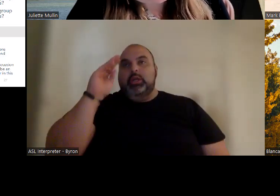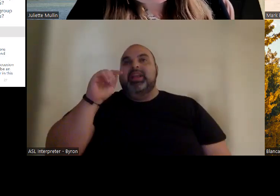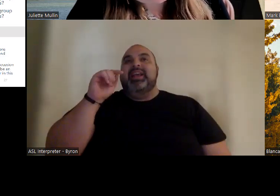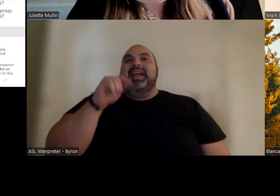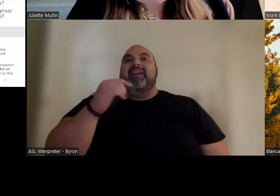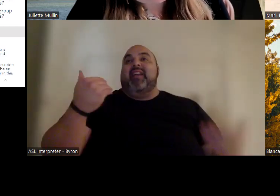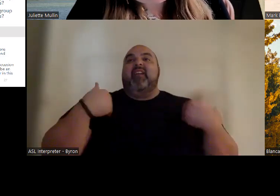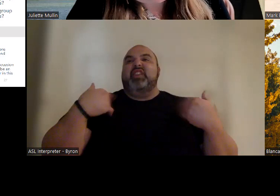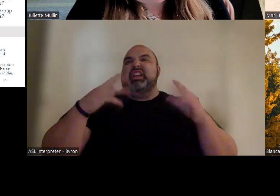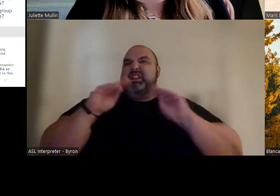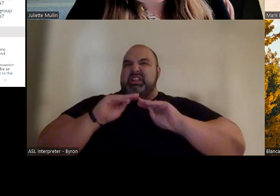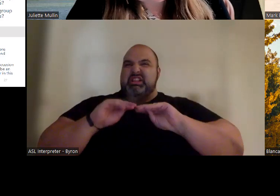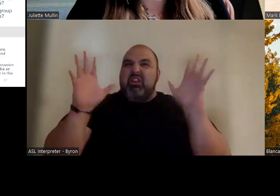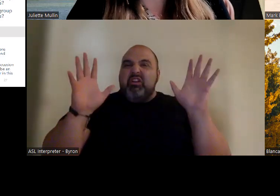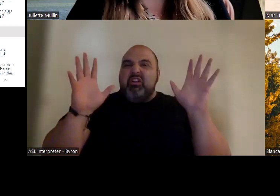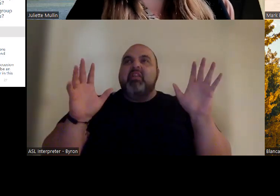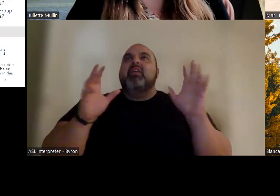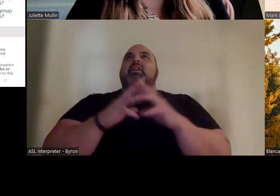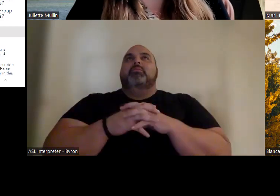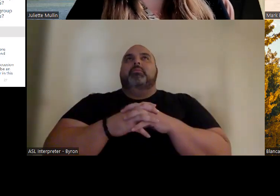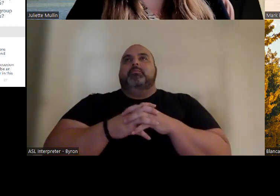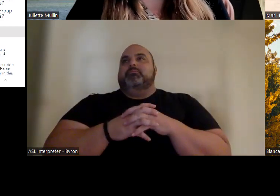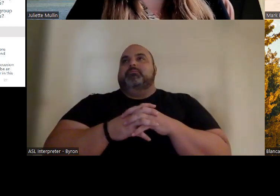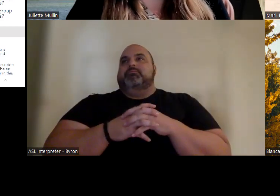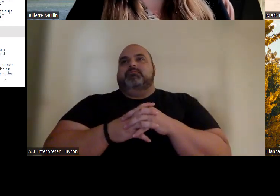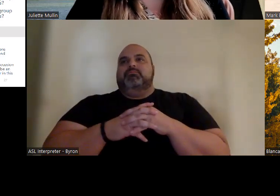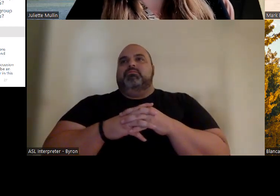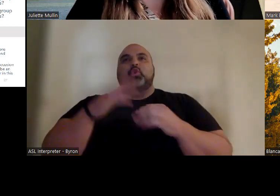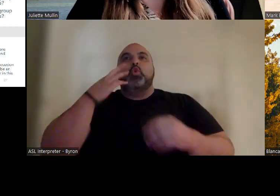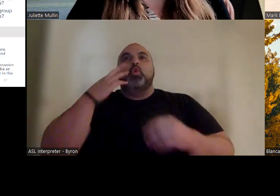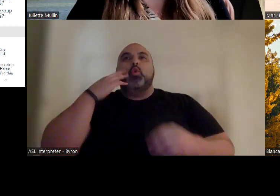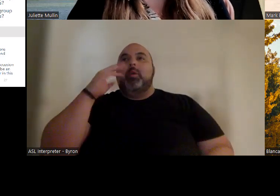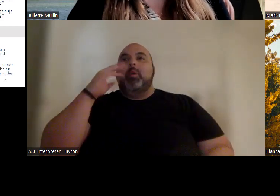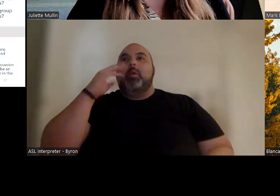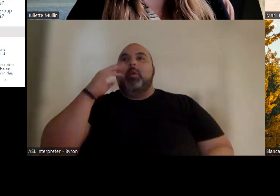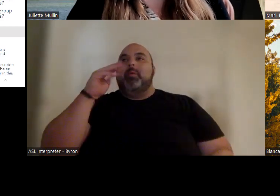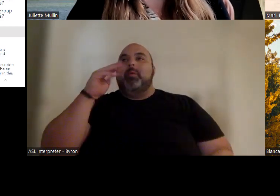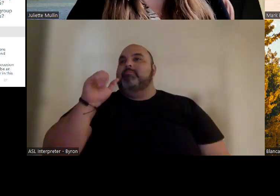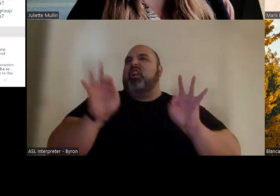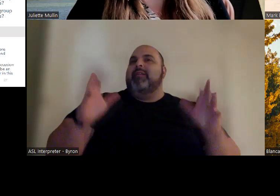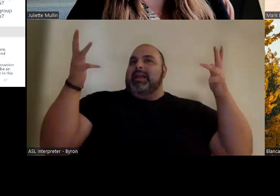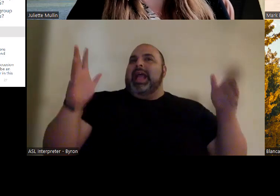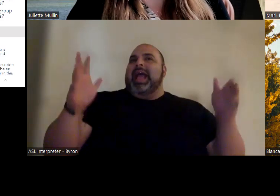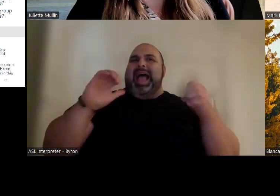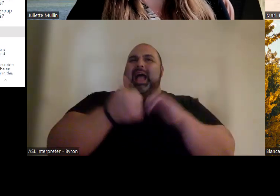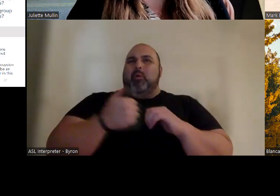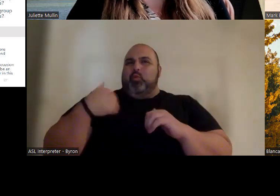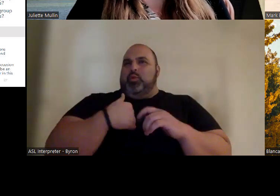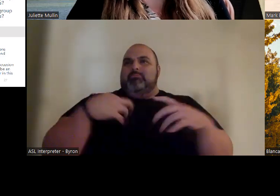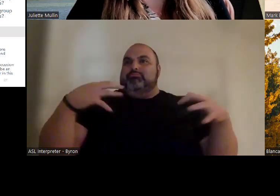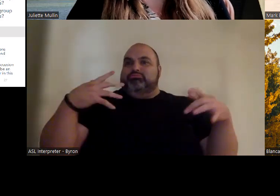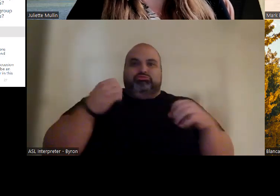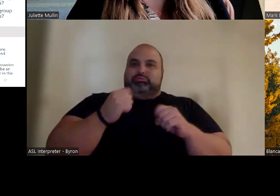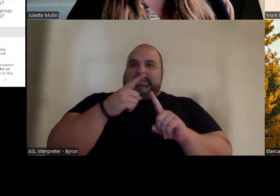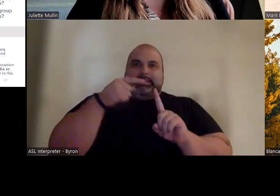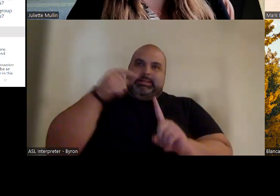of. As as as described, how do we simplify and streamline that information